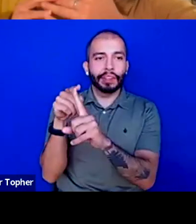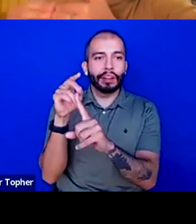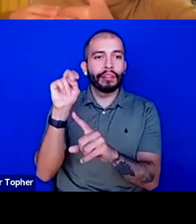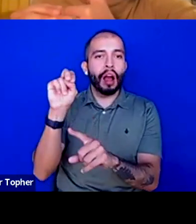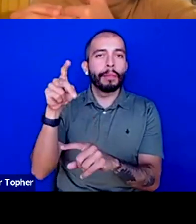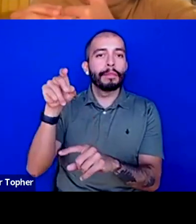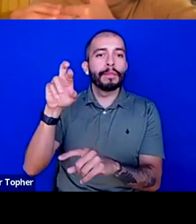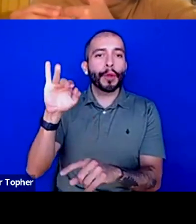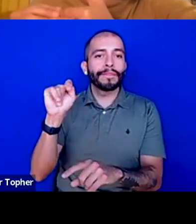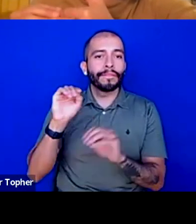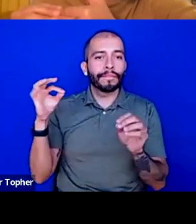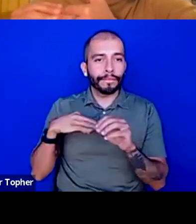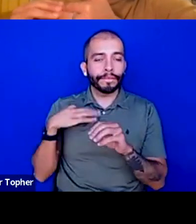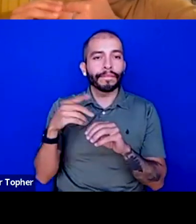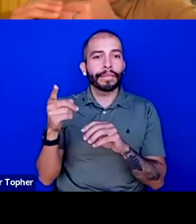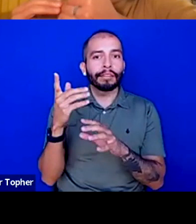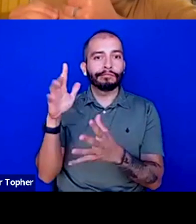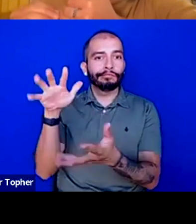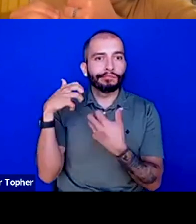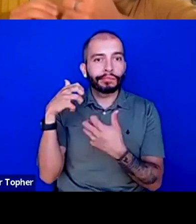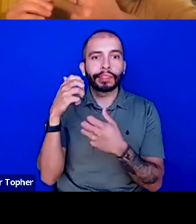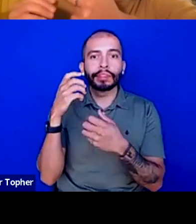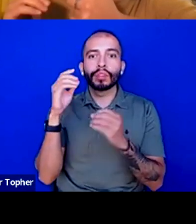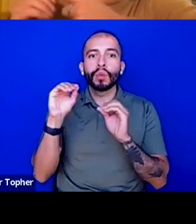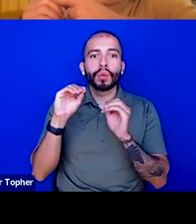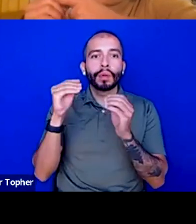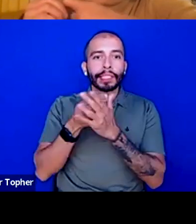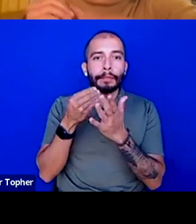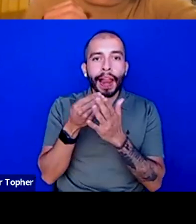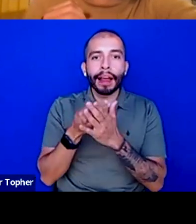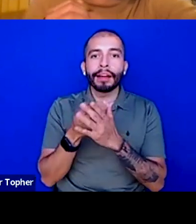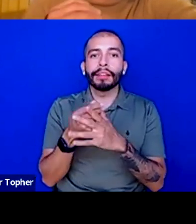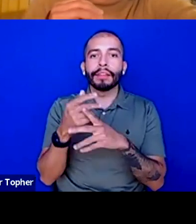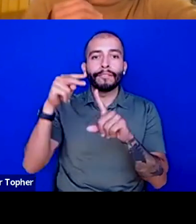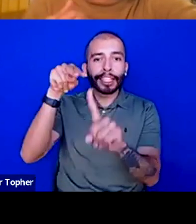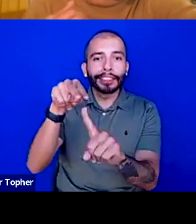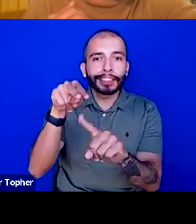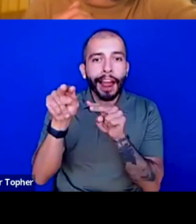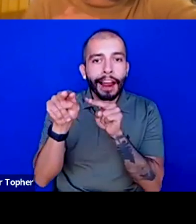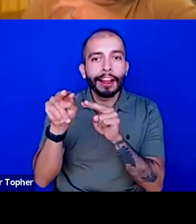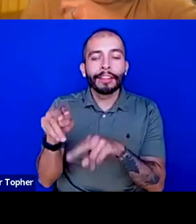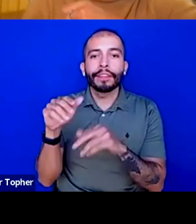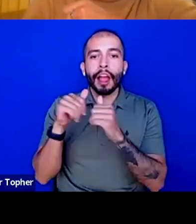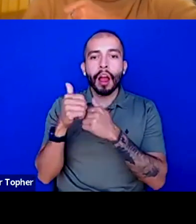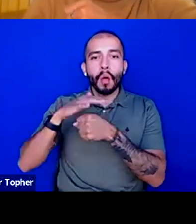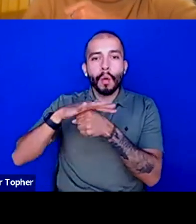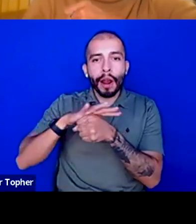about how that location data is going to be used, and without letting callers know that that is happening,